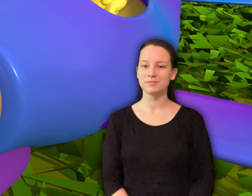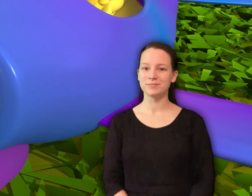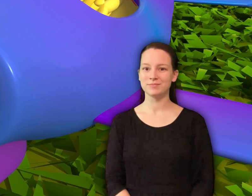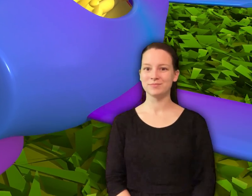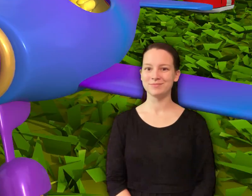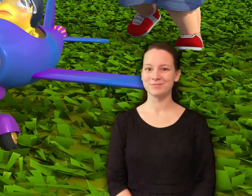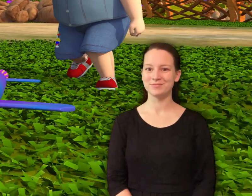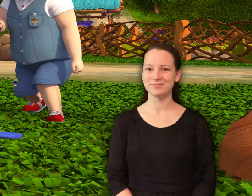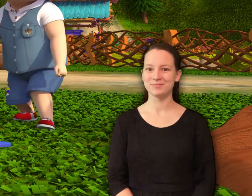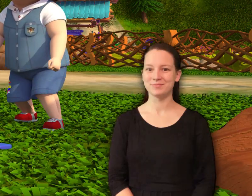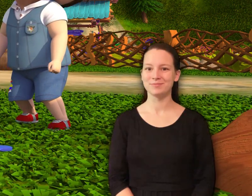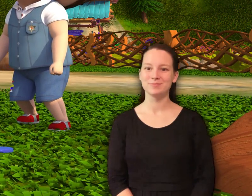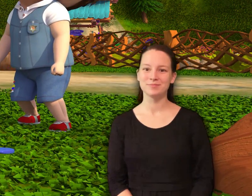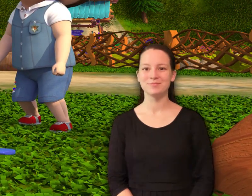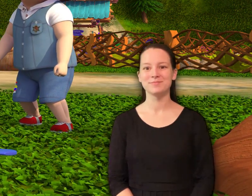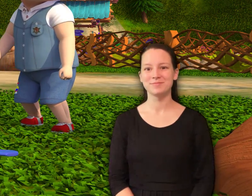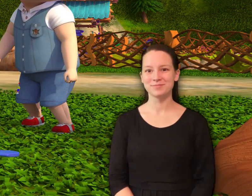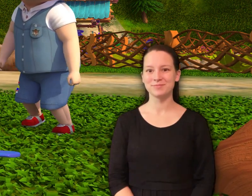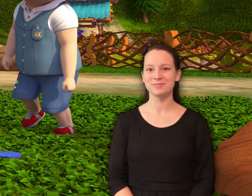name